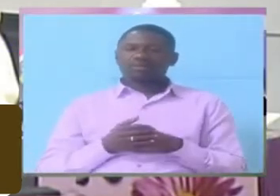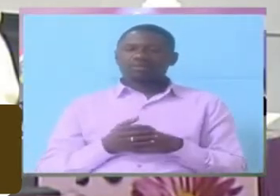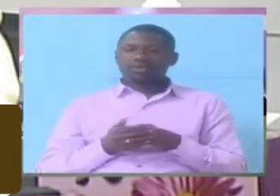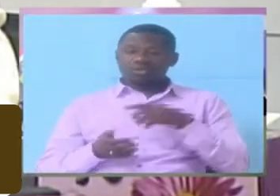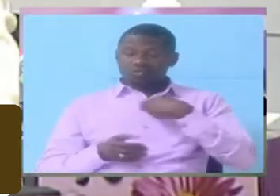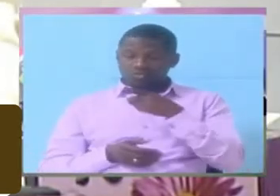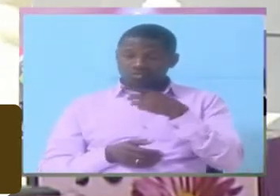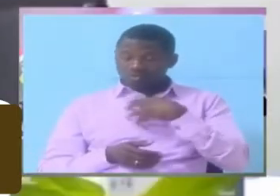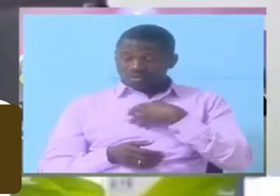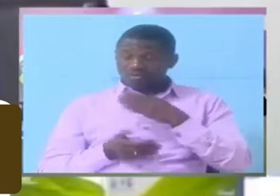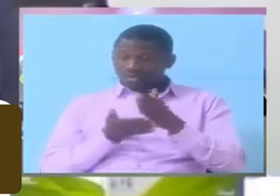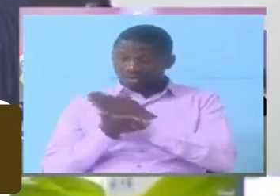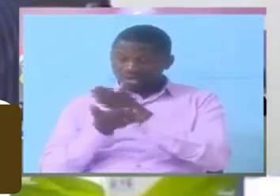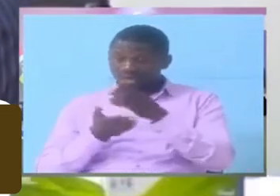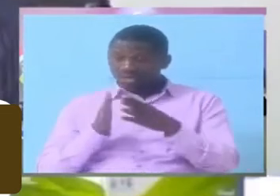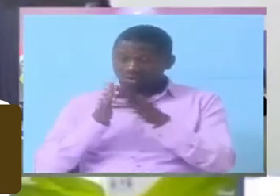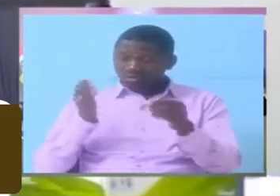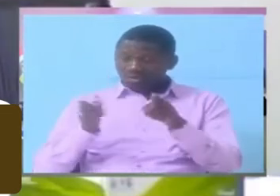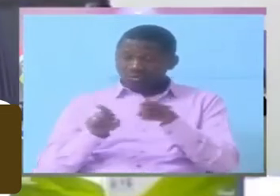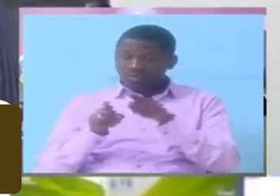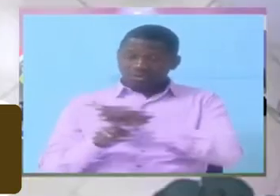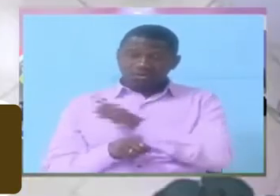to share that with us? Ini left out alalaba.